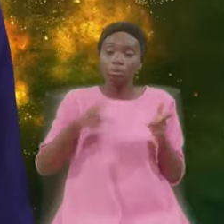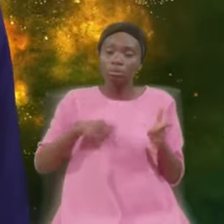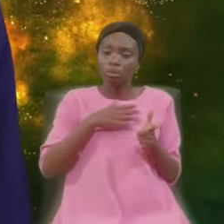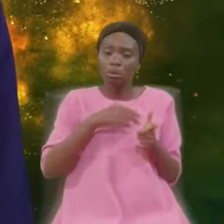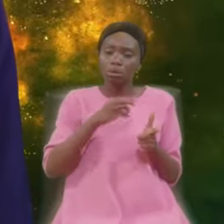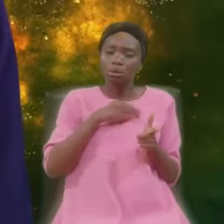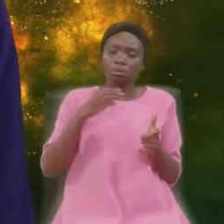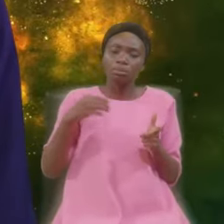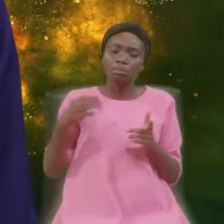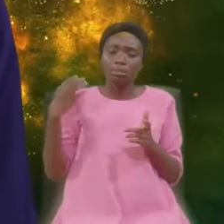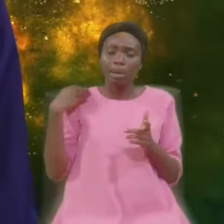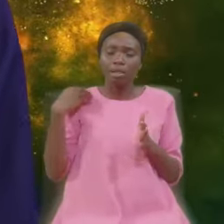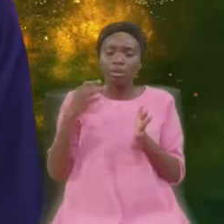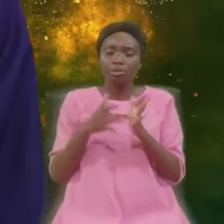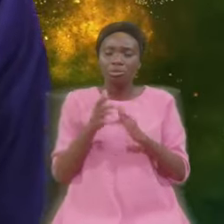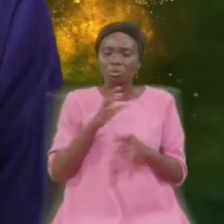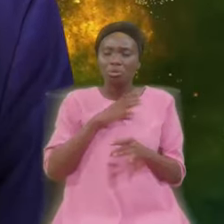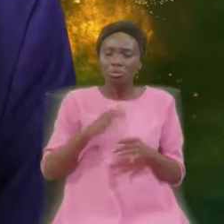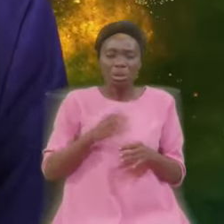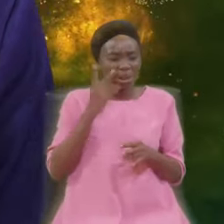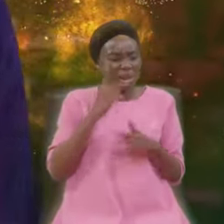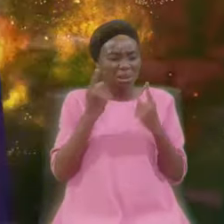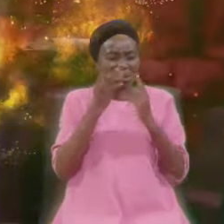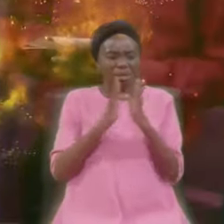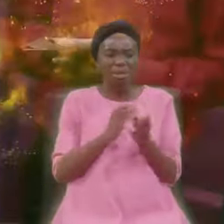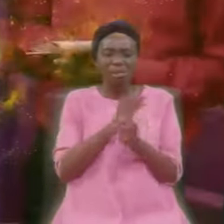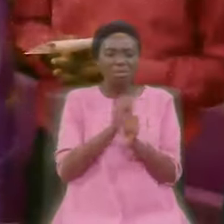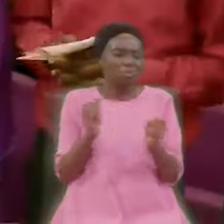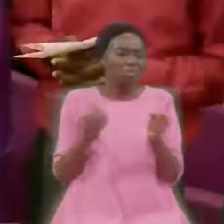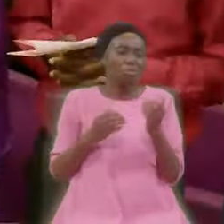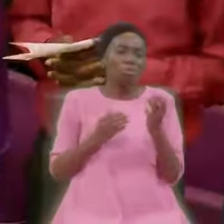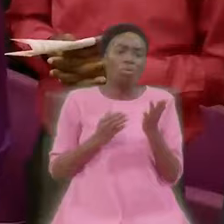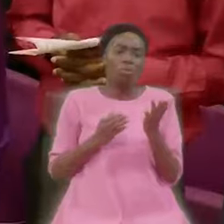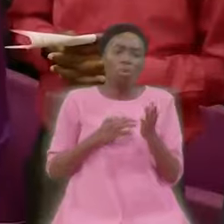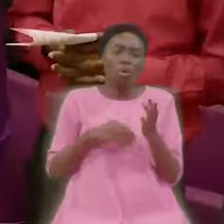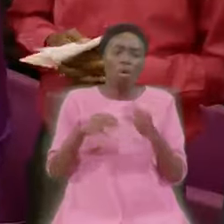sinners saved across the nations.